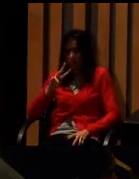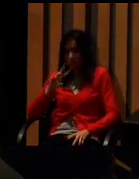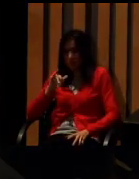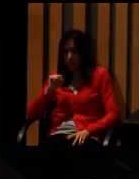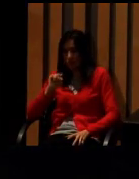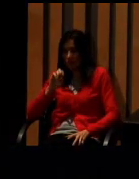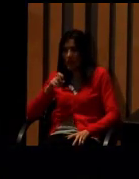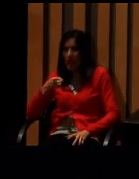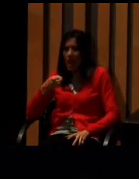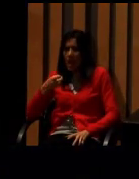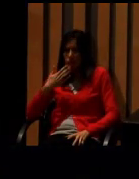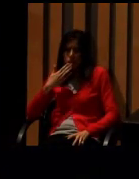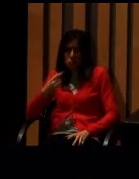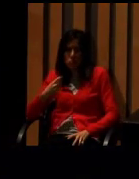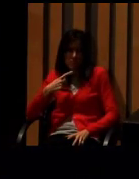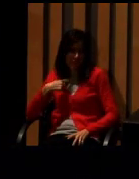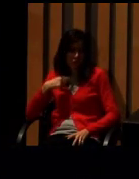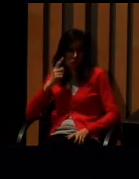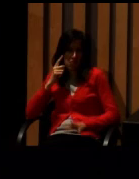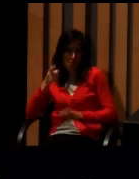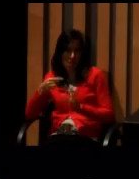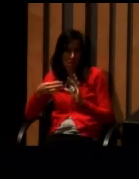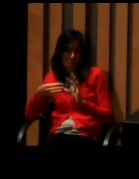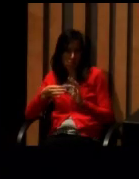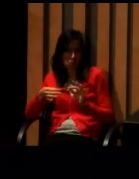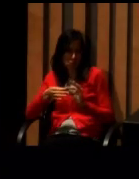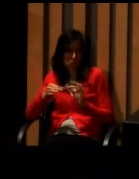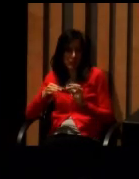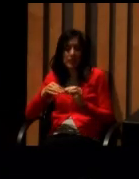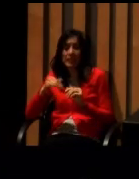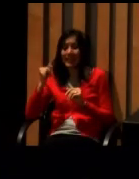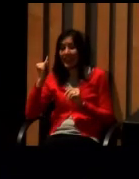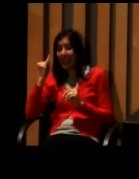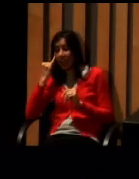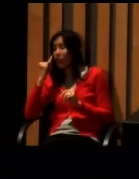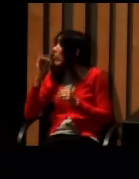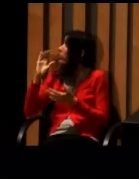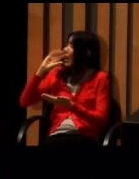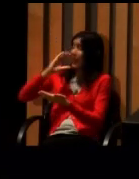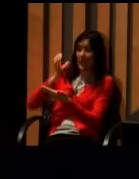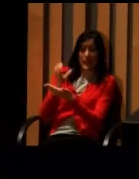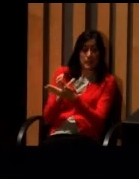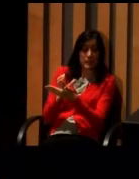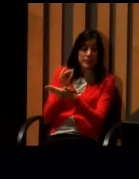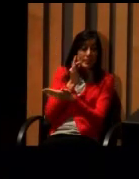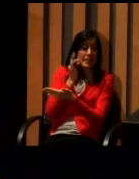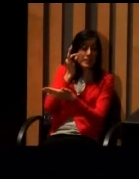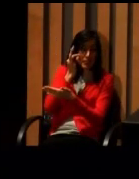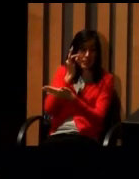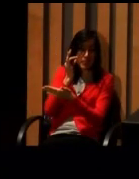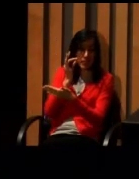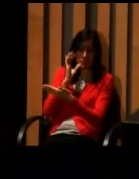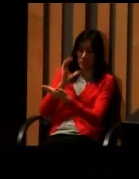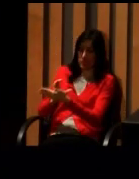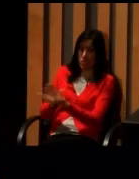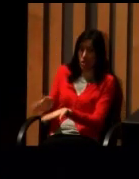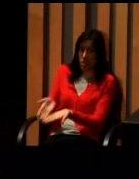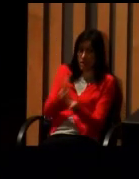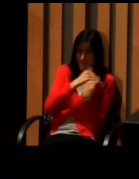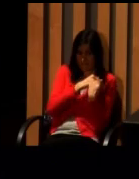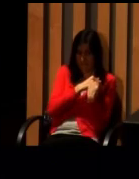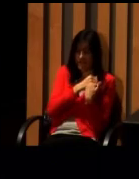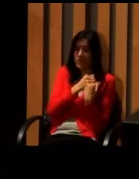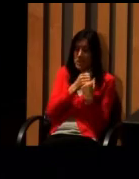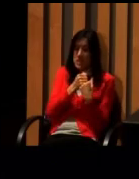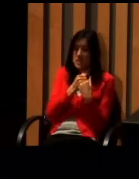because I've heard that before, too. I think if you deleted all the Indian imagery, and, you